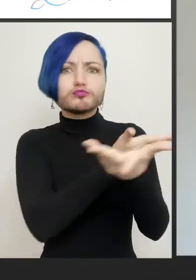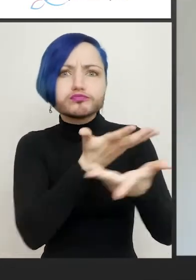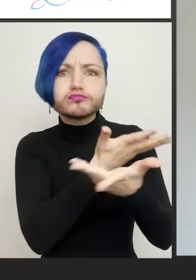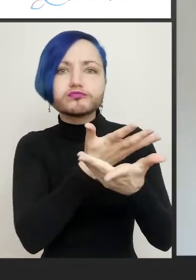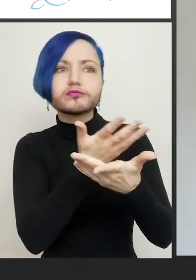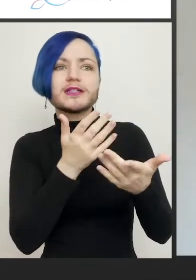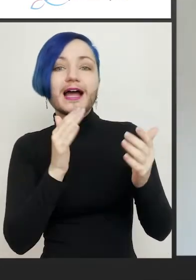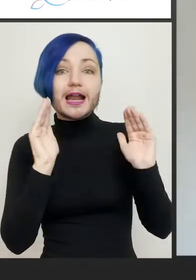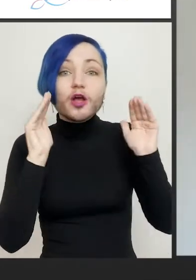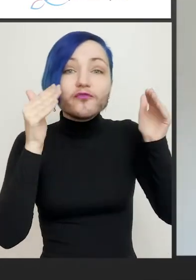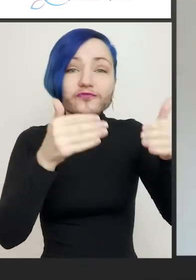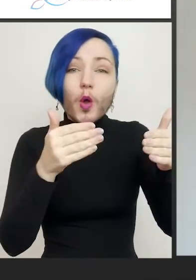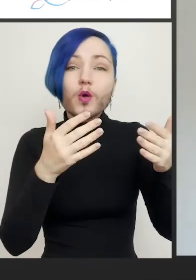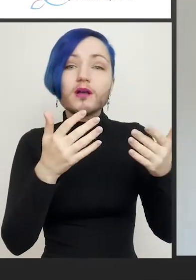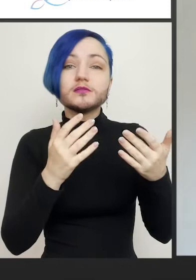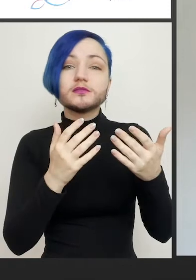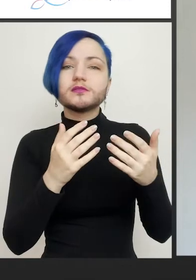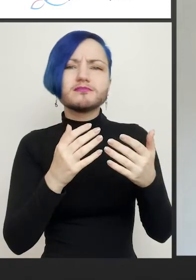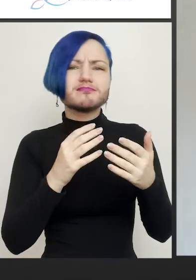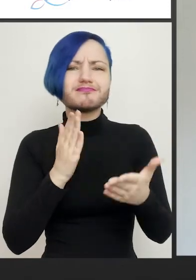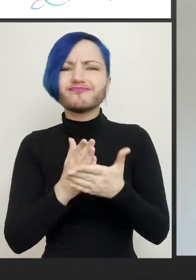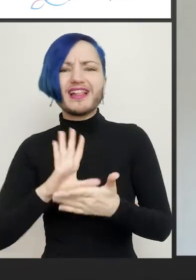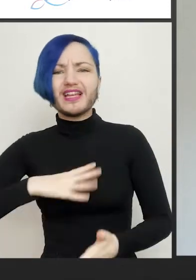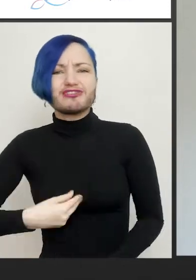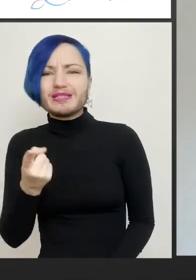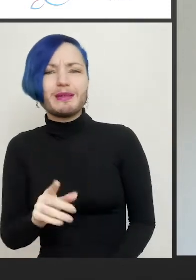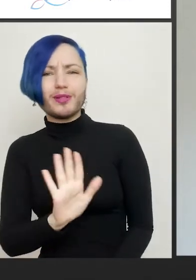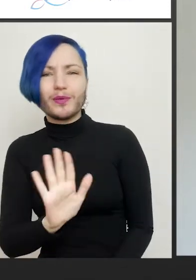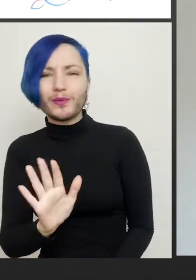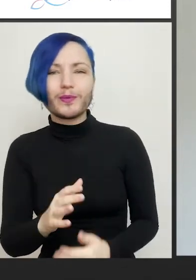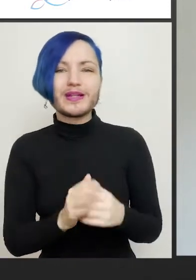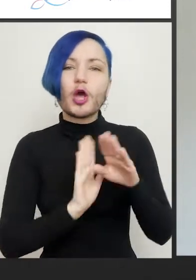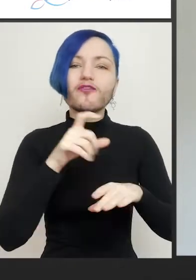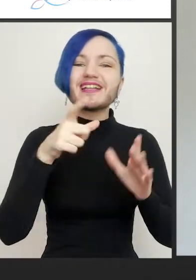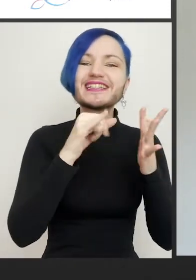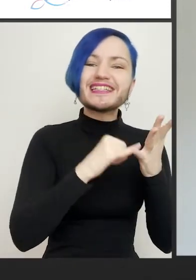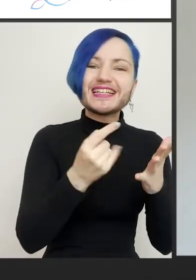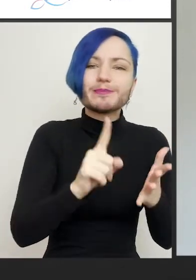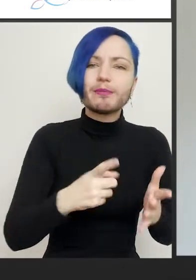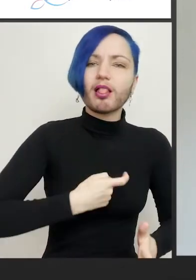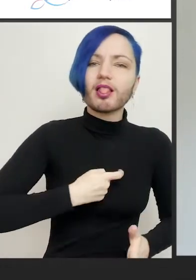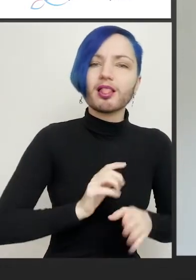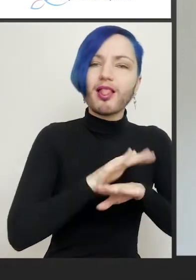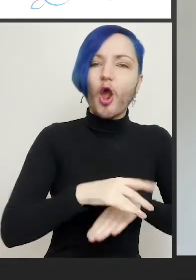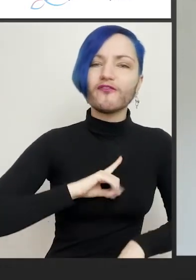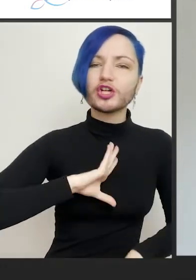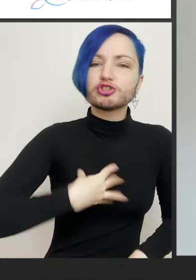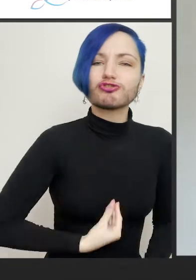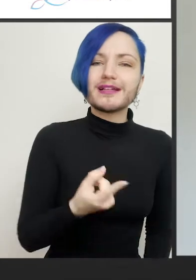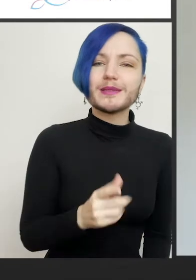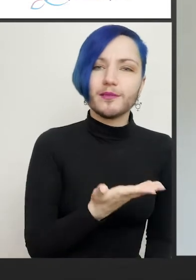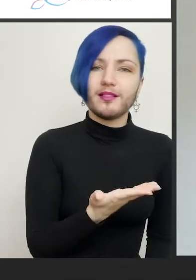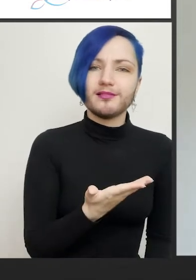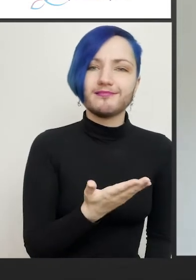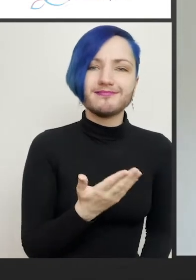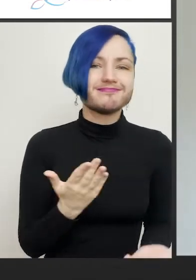the discussion that's often taking place about trans people isn't about trans people, it's about cisgender people's anxieties and nothing to do